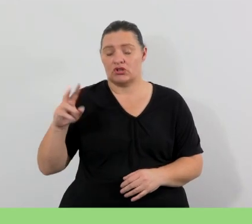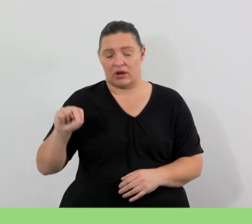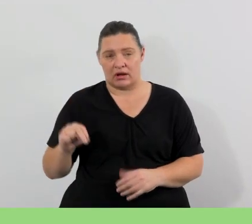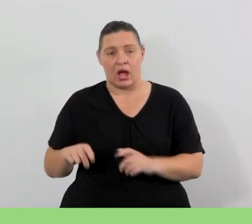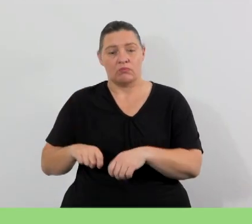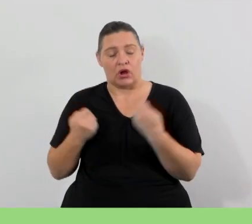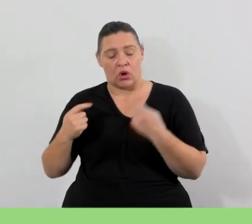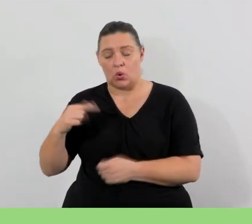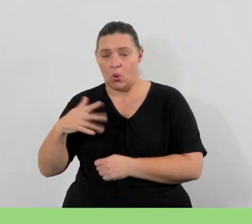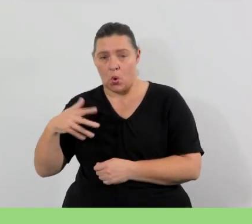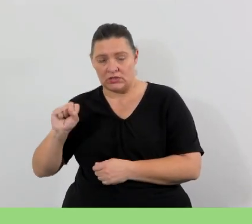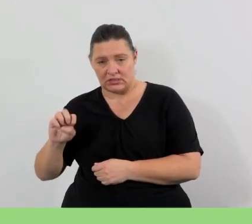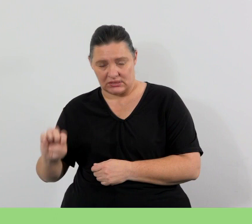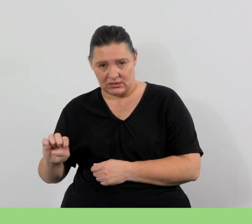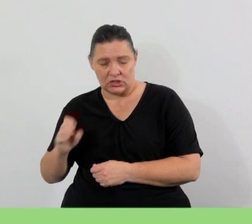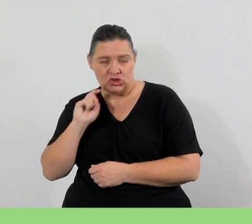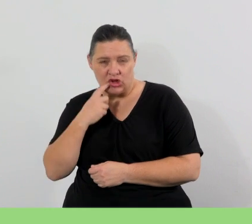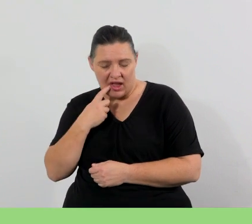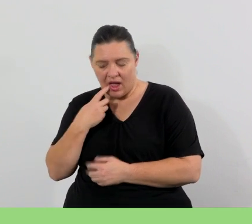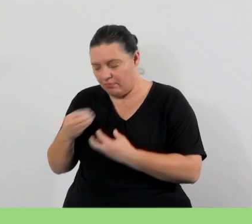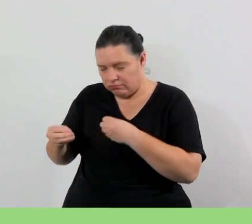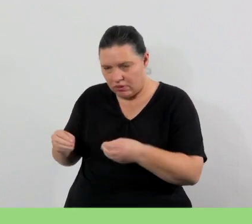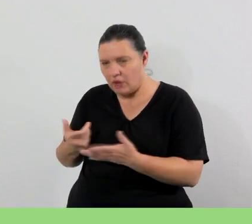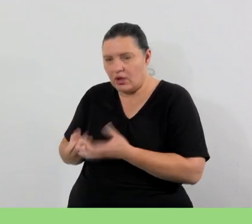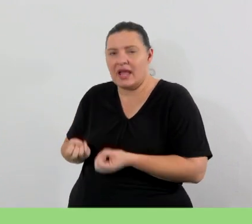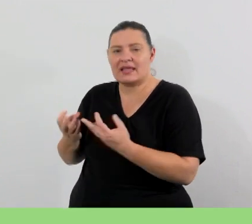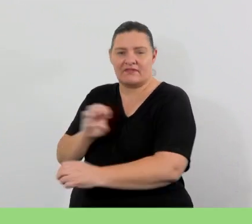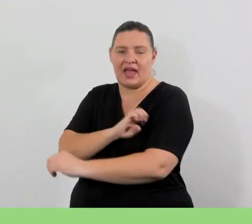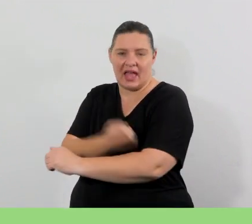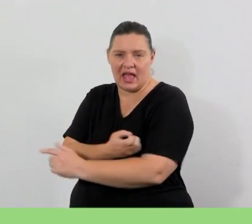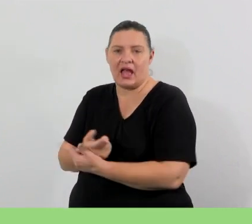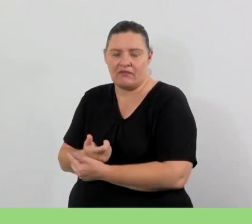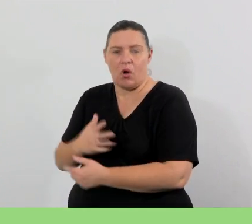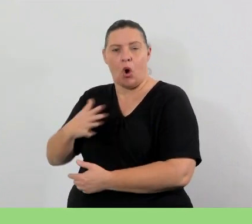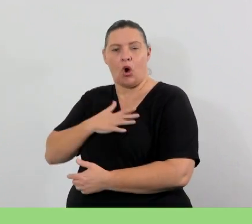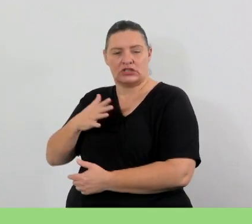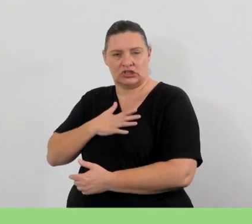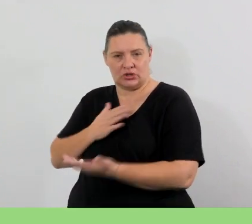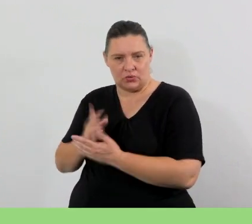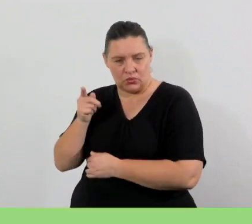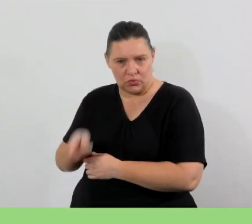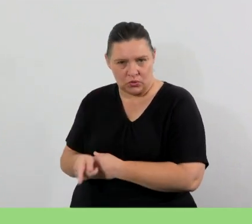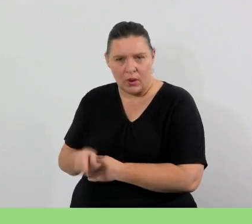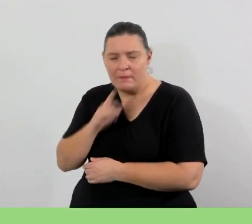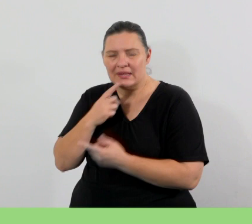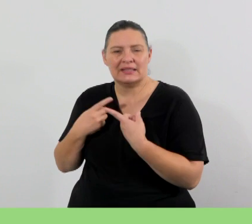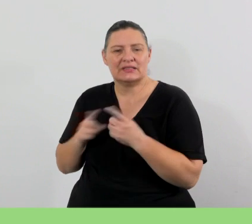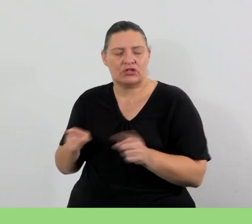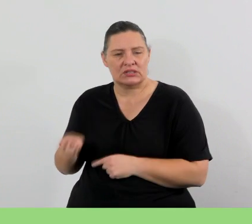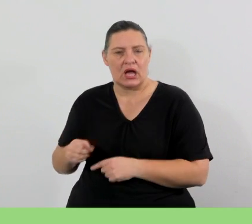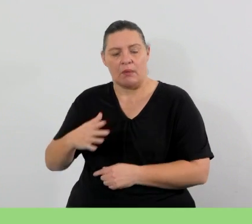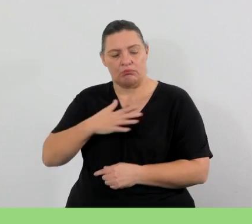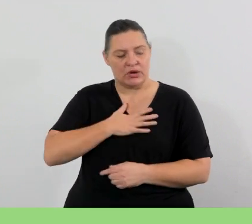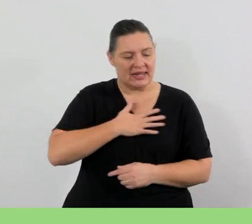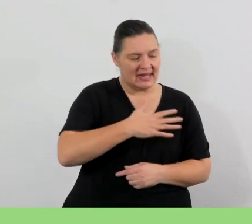If respiration breaks down glucose to release energy using oxygen, can you then explain